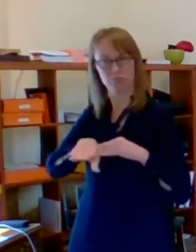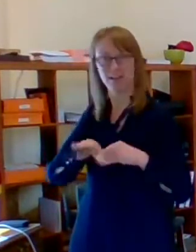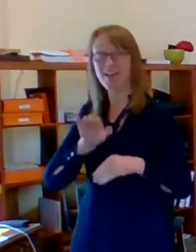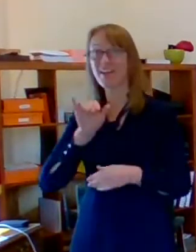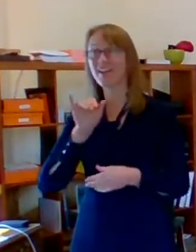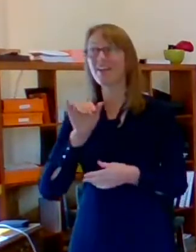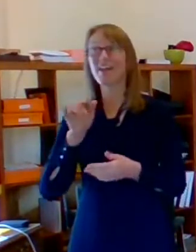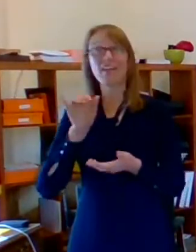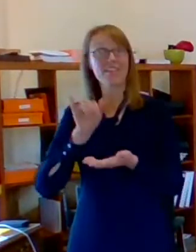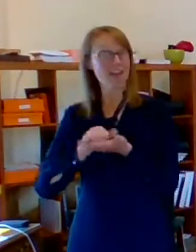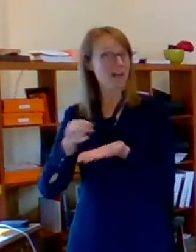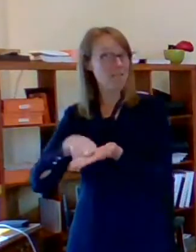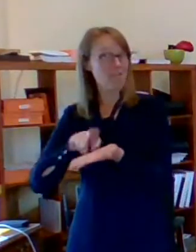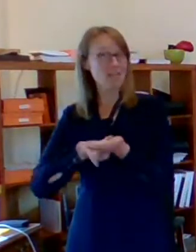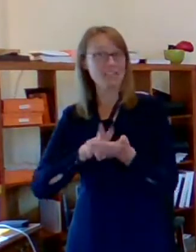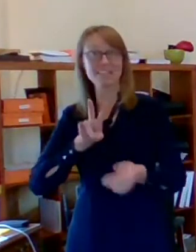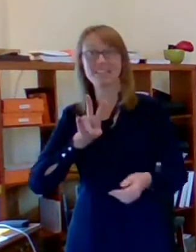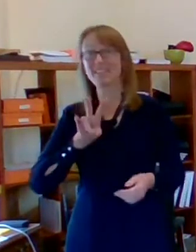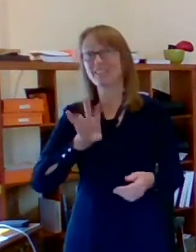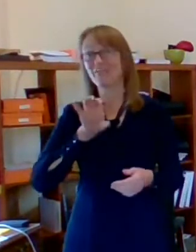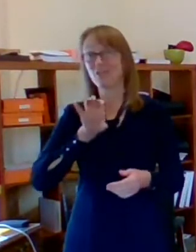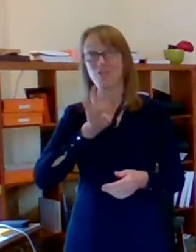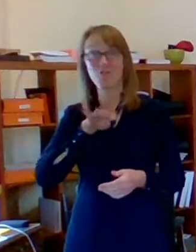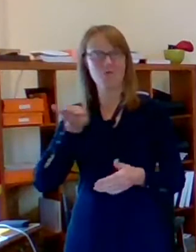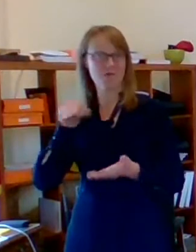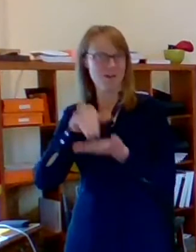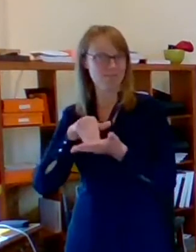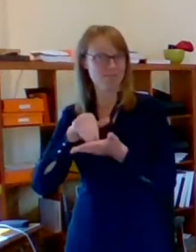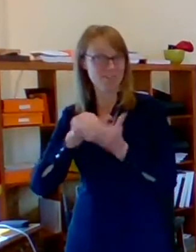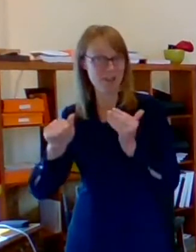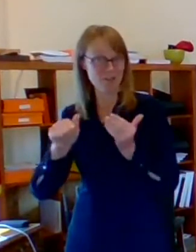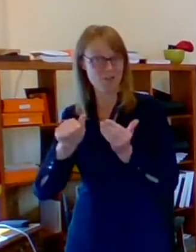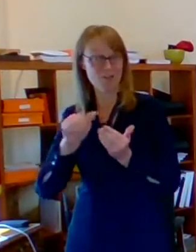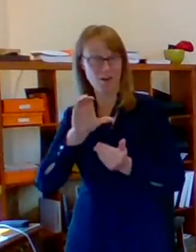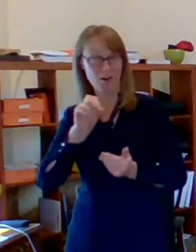$740,000 contract that we signed with Behavioral Health Services.